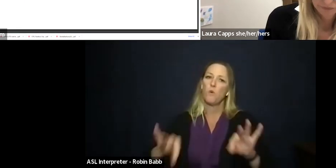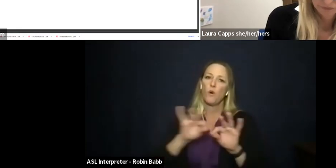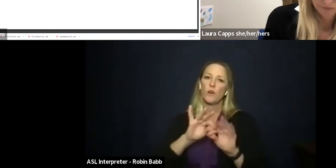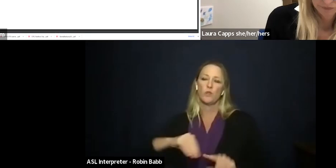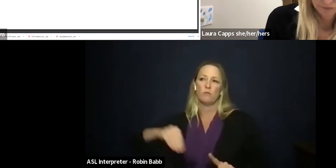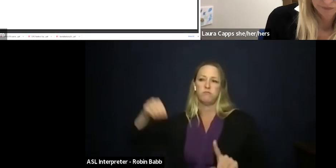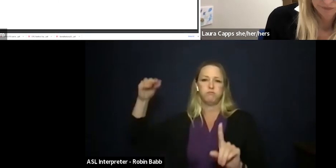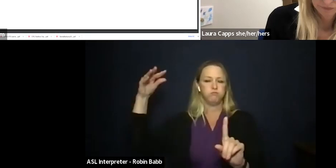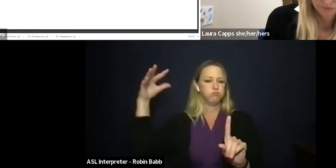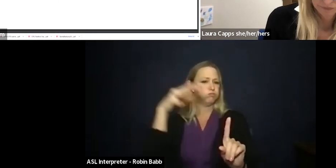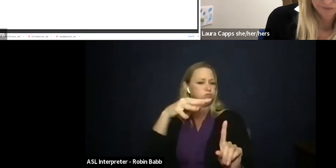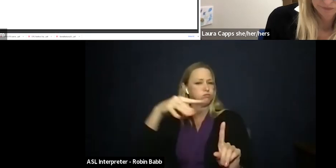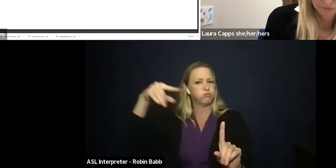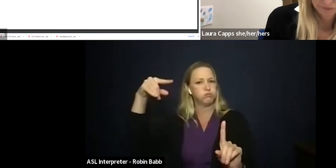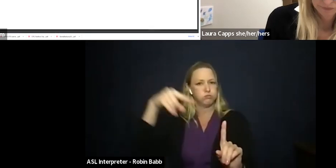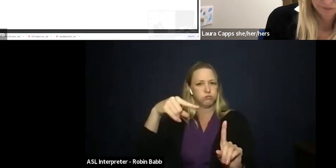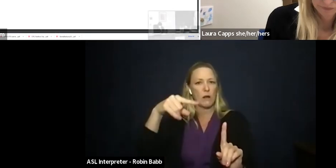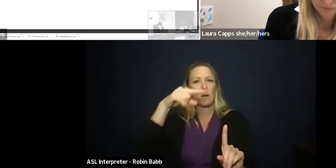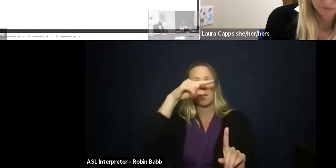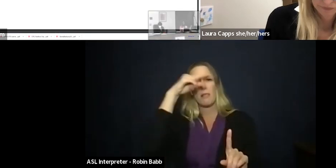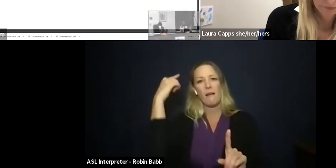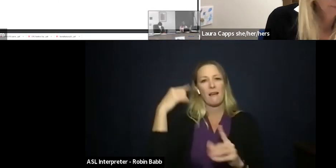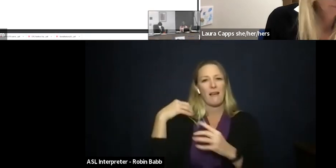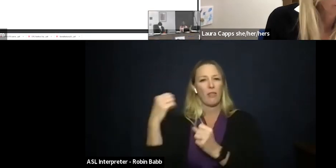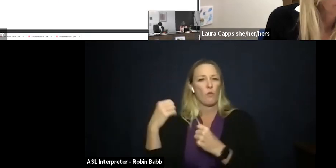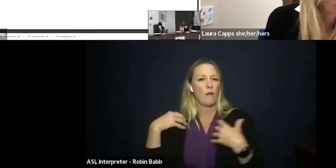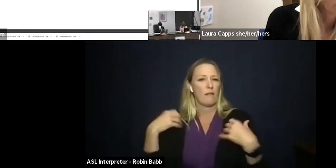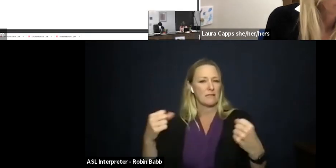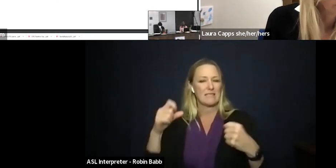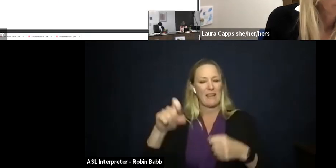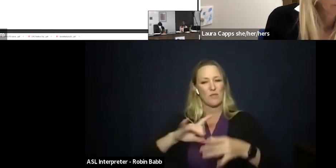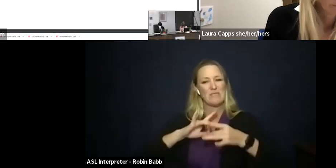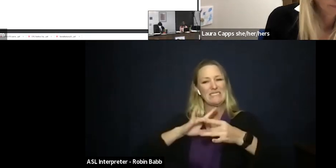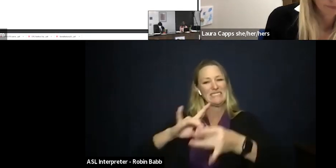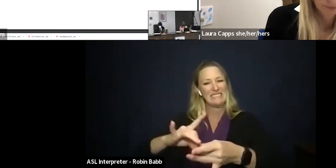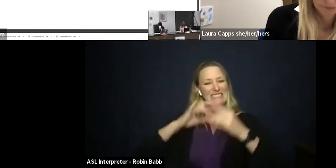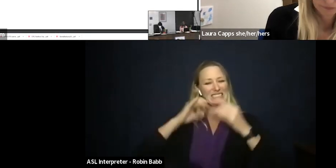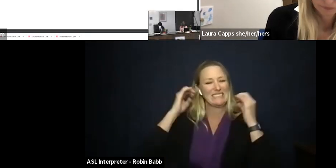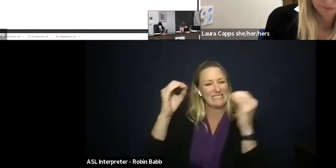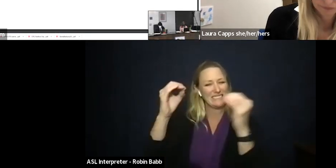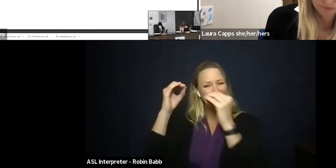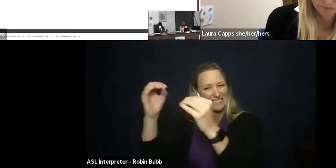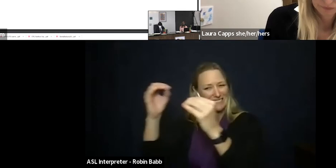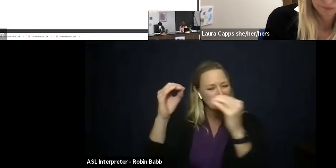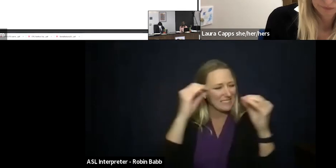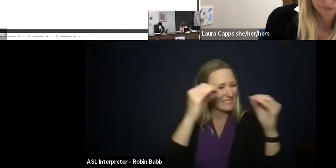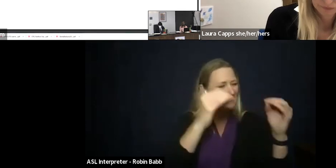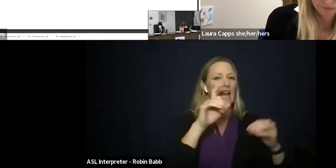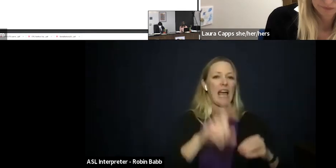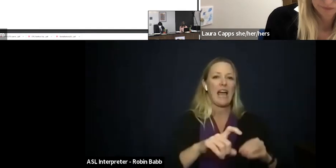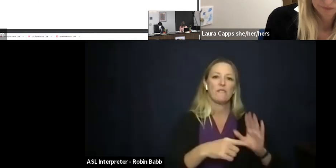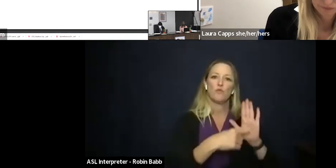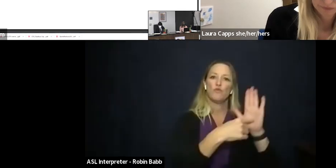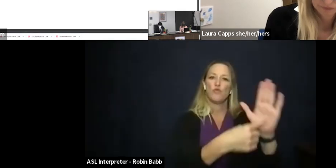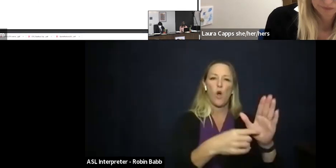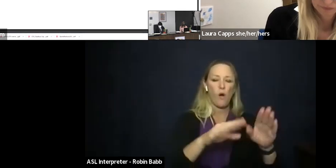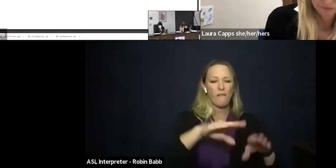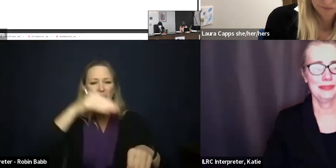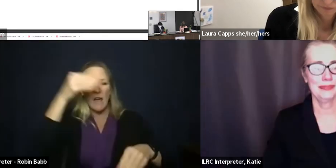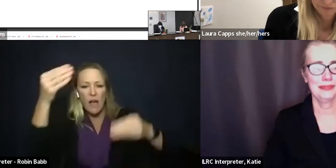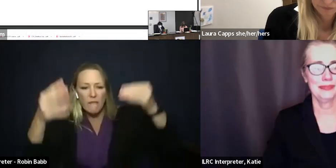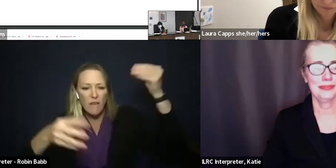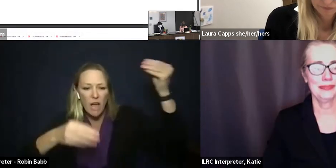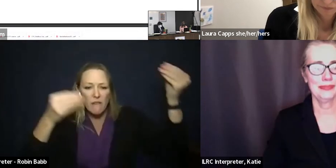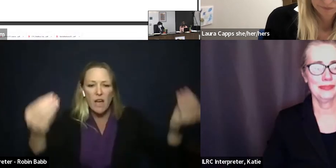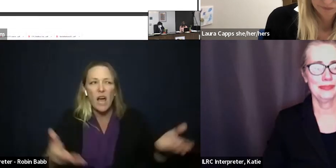wellness through education and engagement there is much more to uncover amplify question and correct